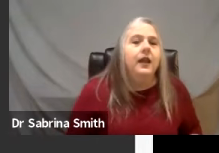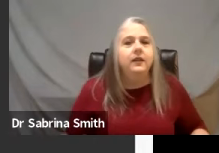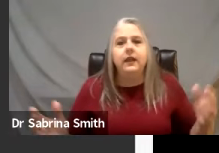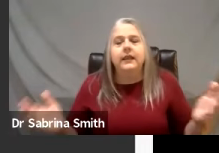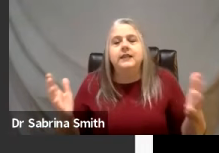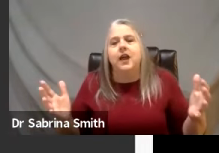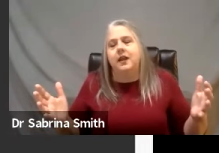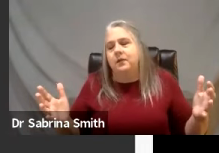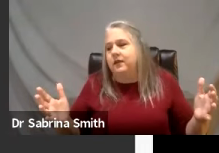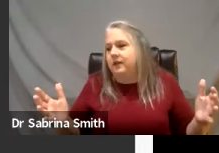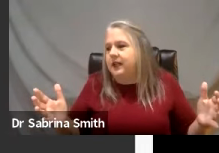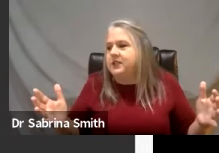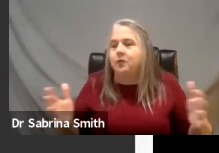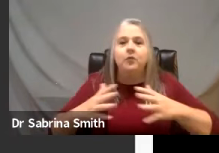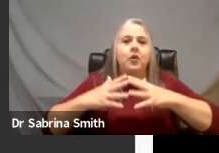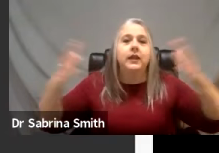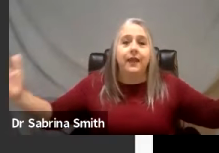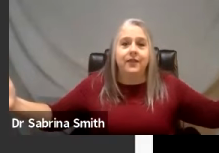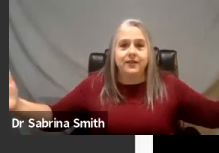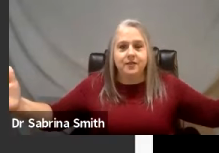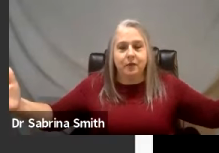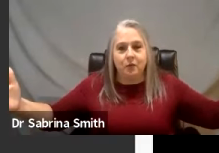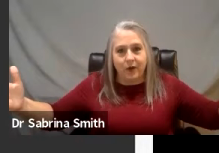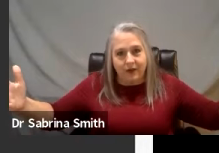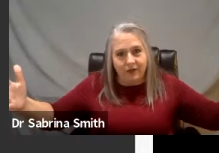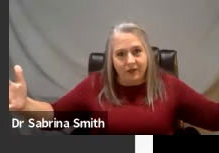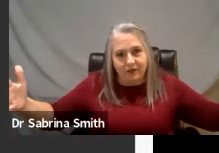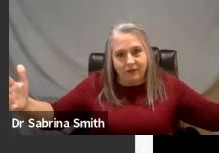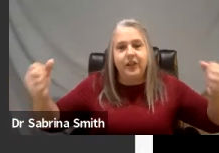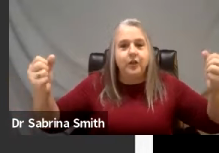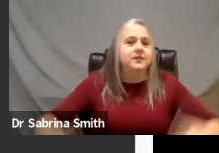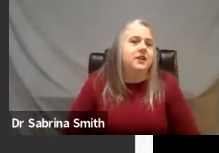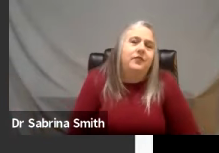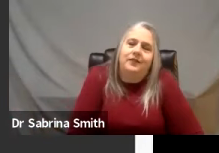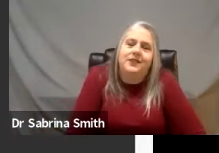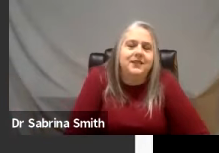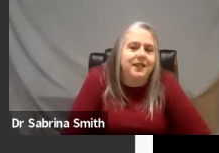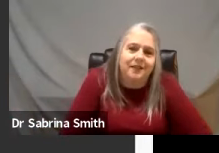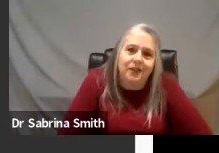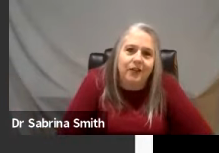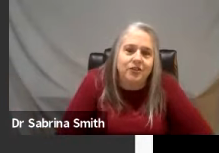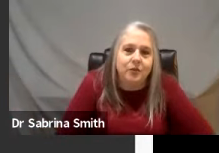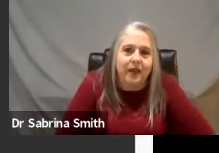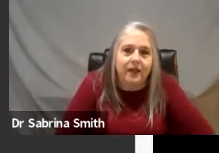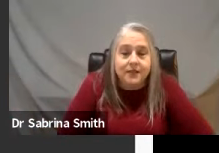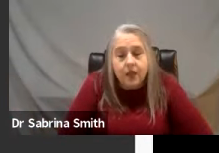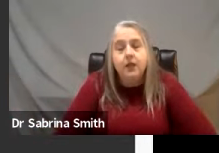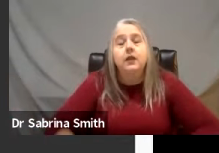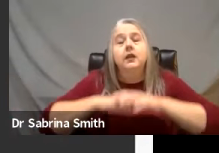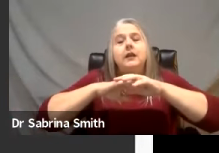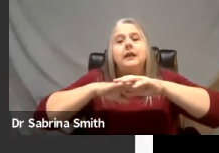Yeah, and anytime we're working like this, like when we're working on videos and stuff and testing, that's just the way it